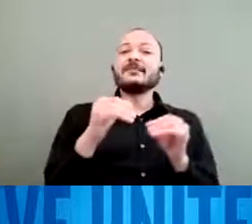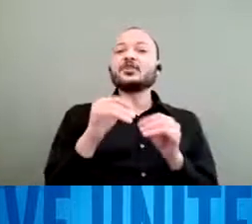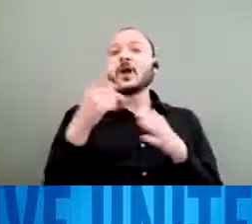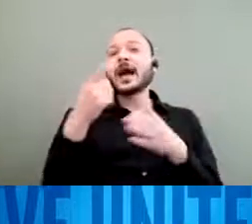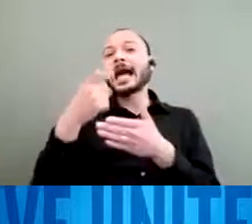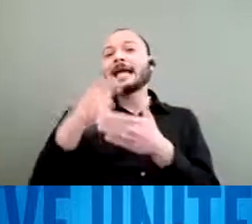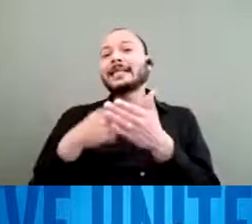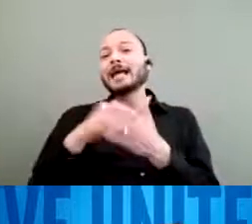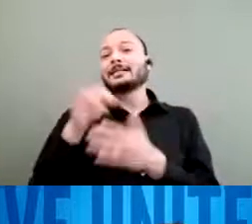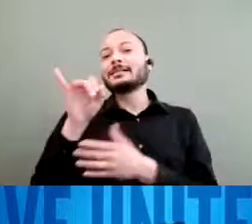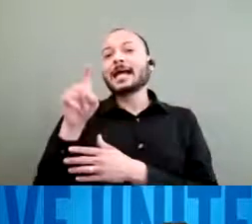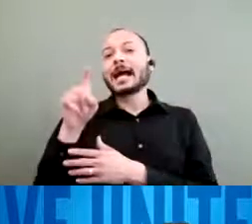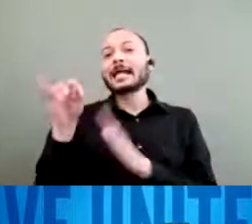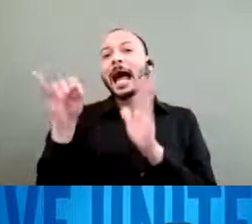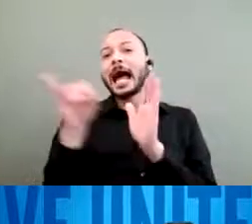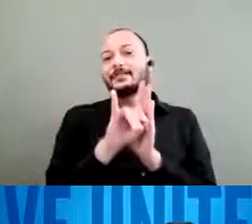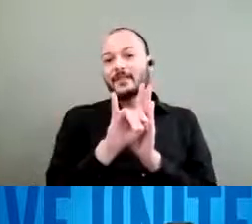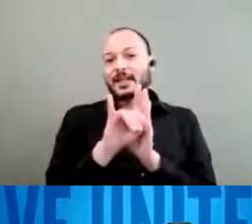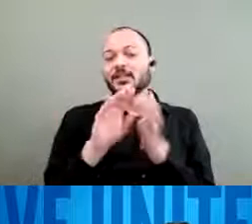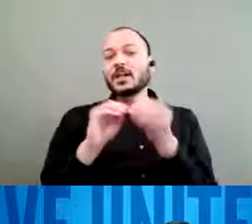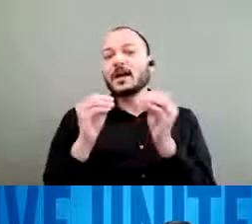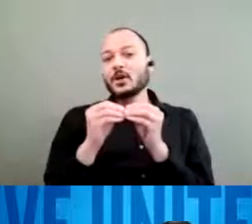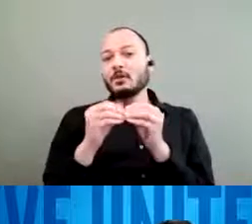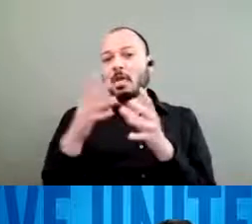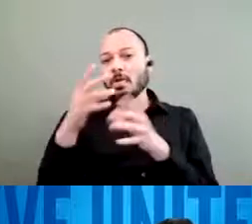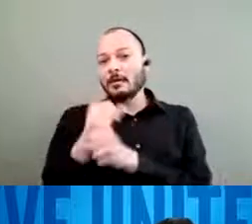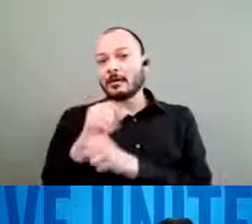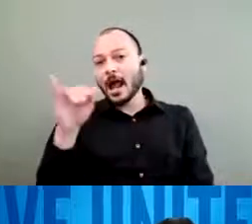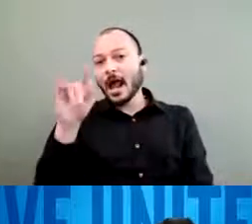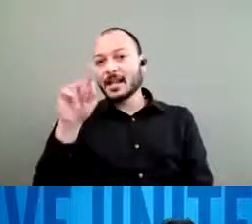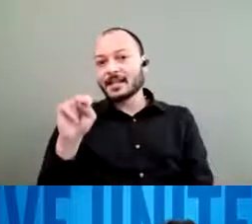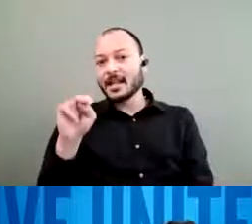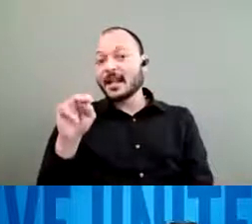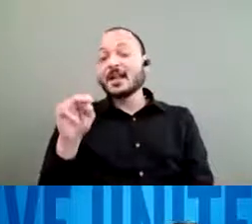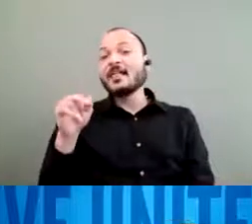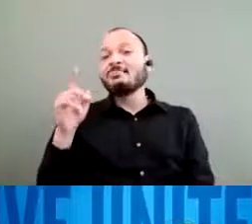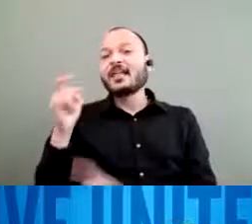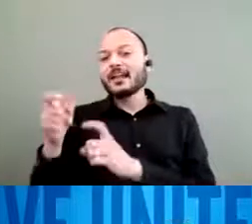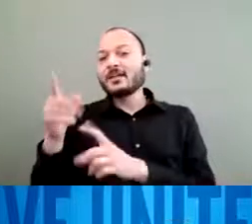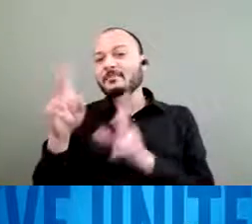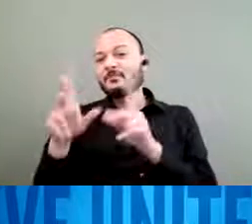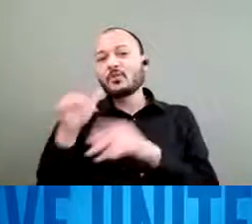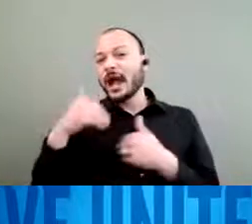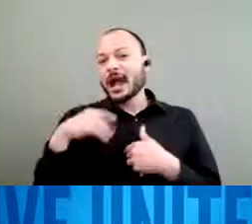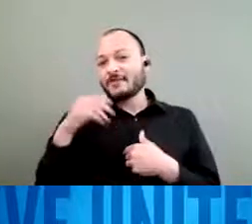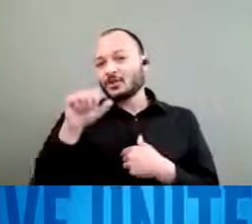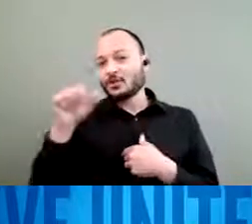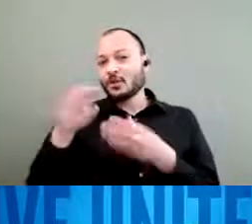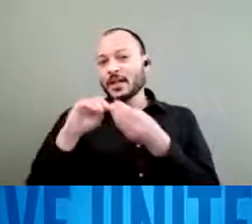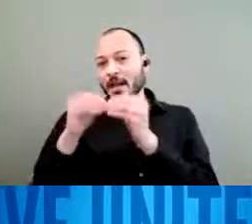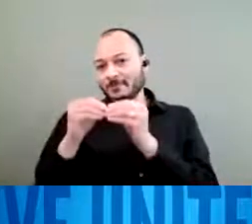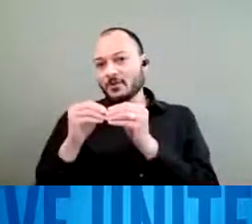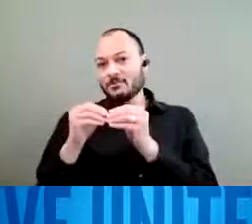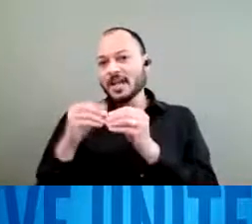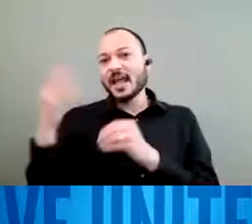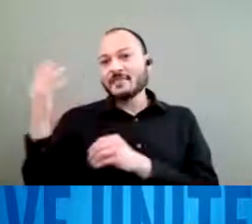number. Typically goes to people who do not have a social security number who are in the immigrant